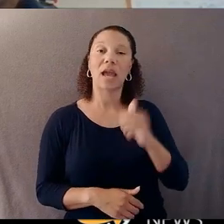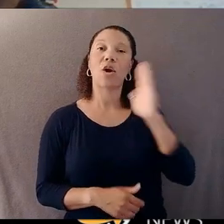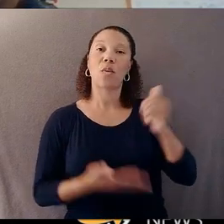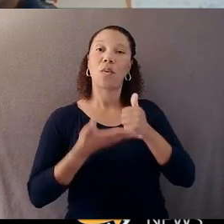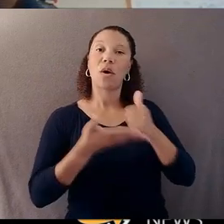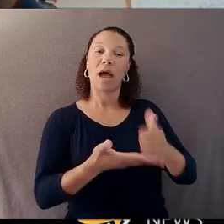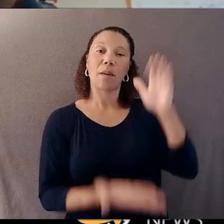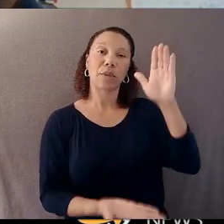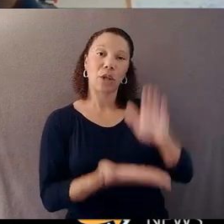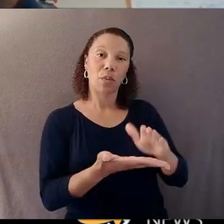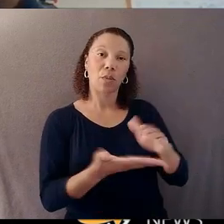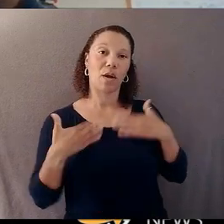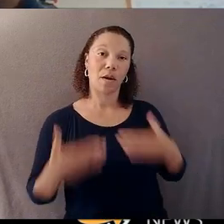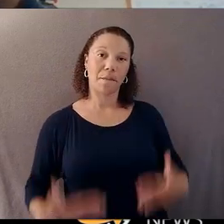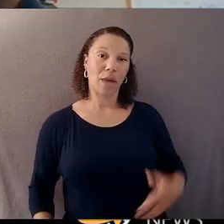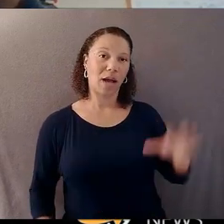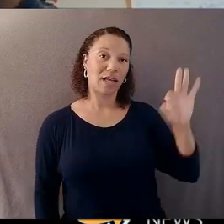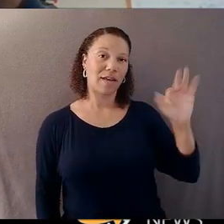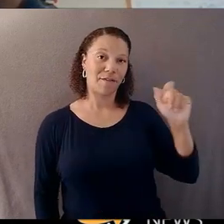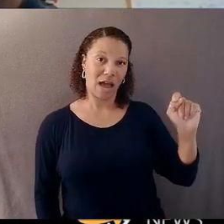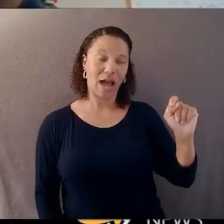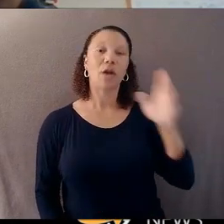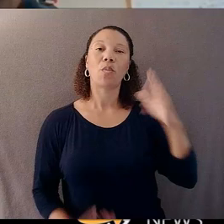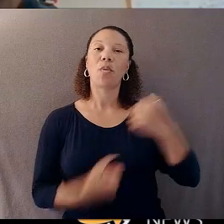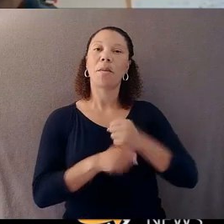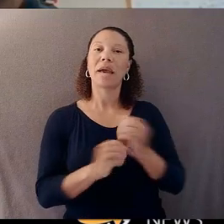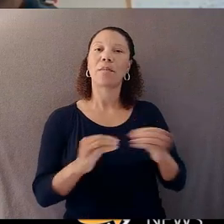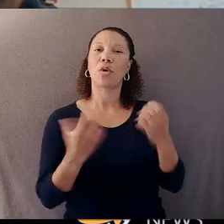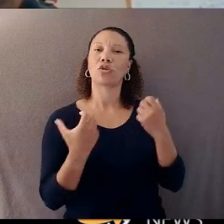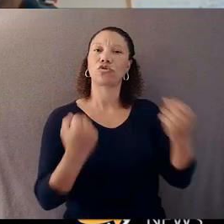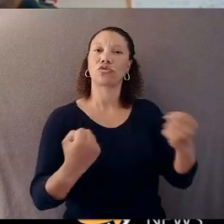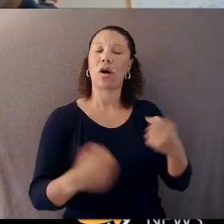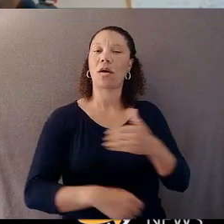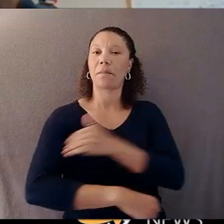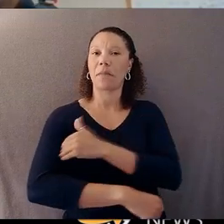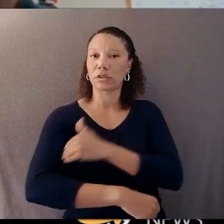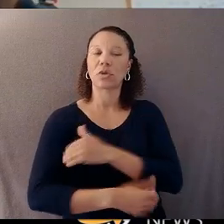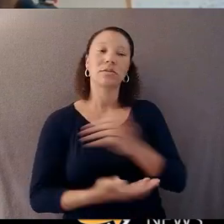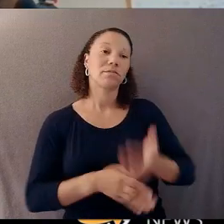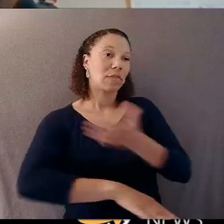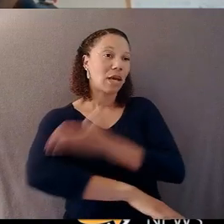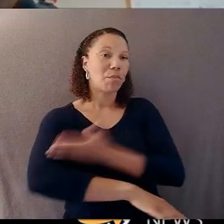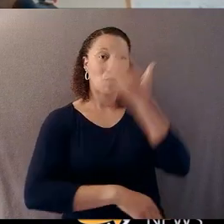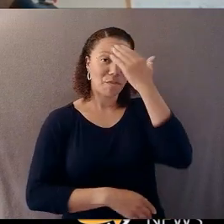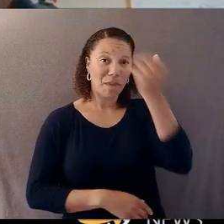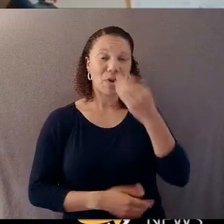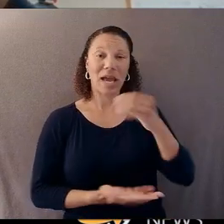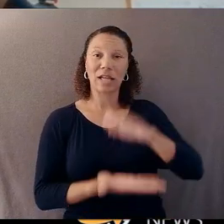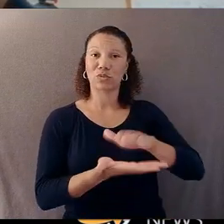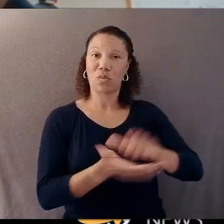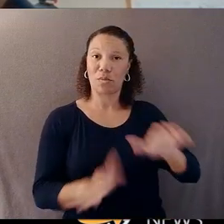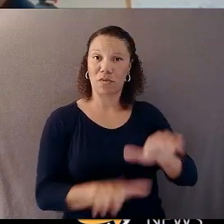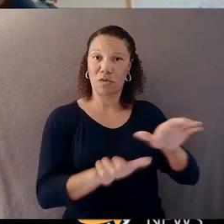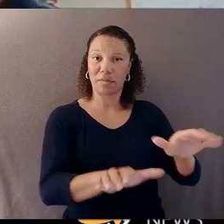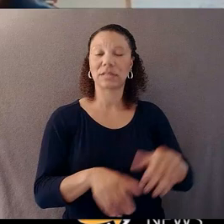body fat, stronger muscles. It even helps improve memory and academic performance. Future benefits, it helps